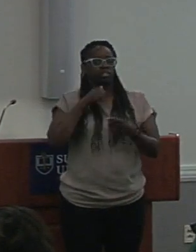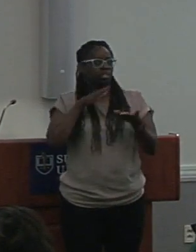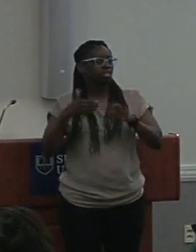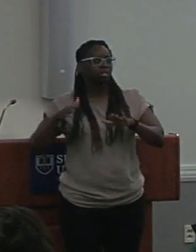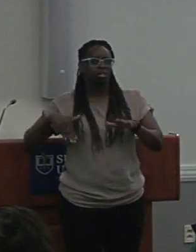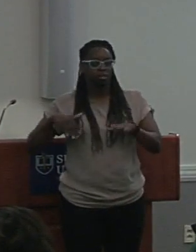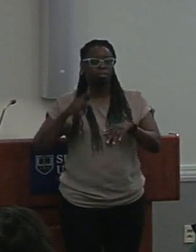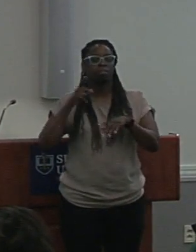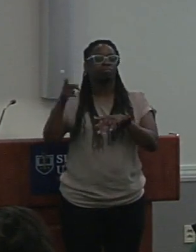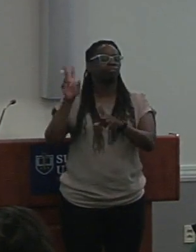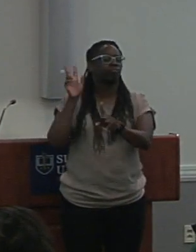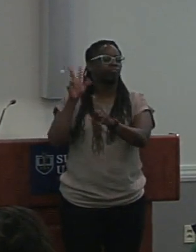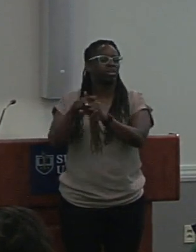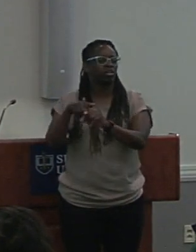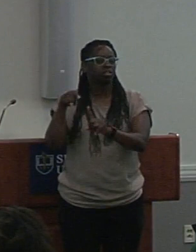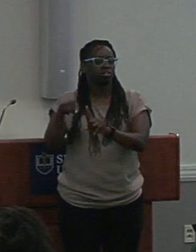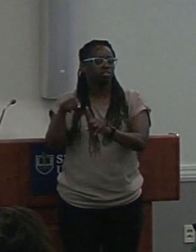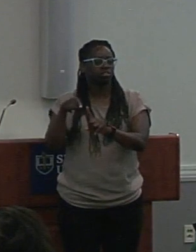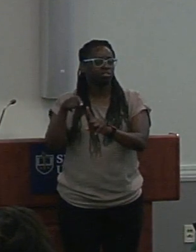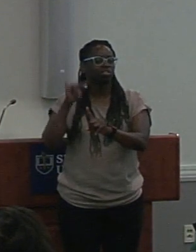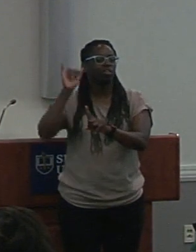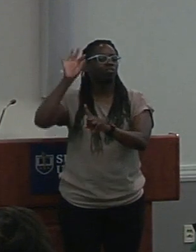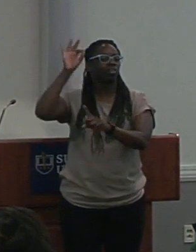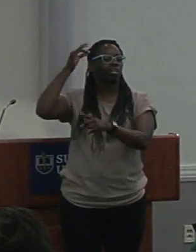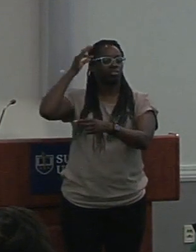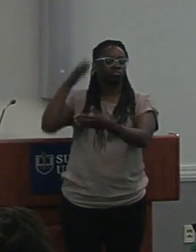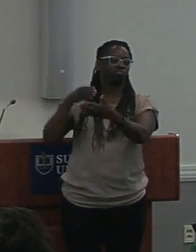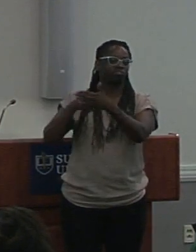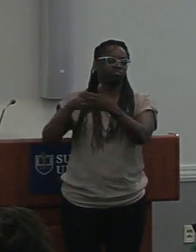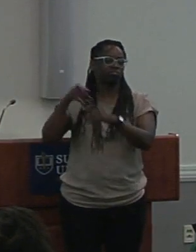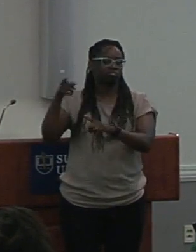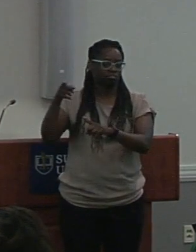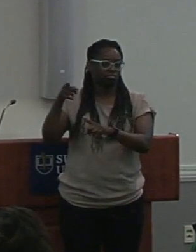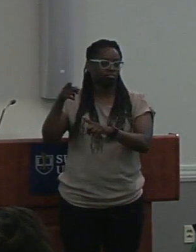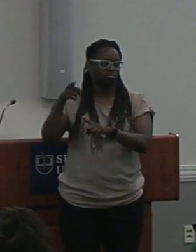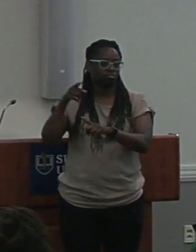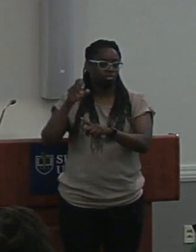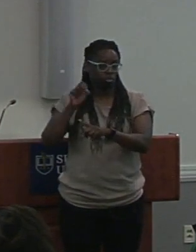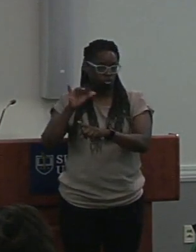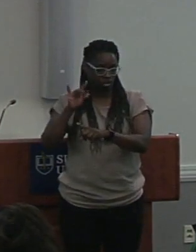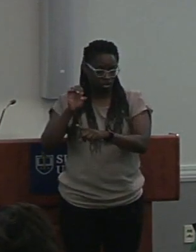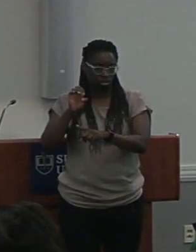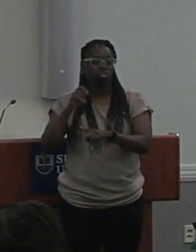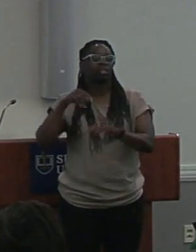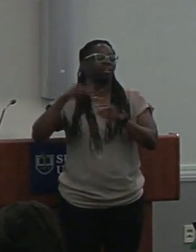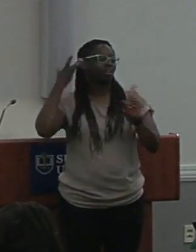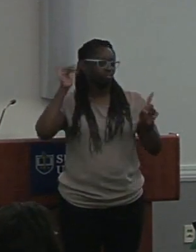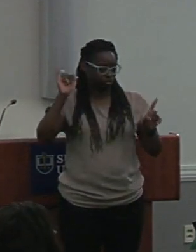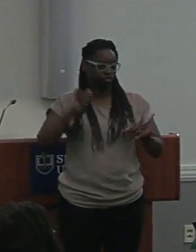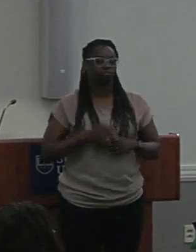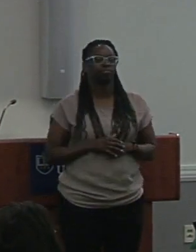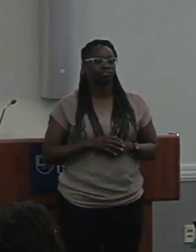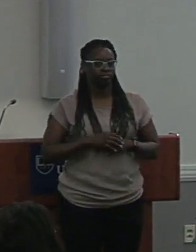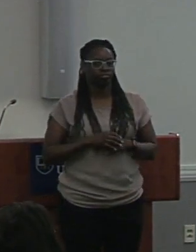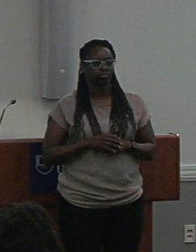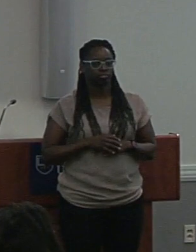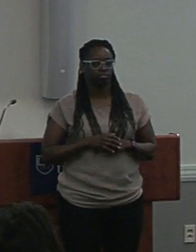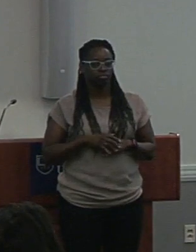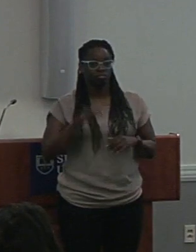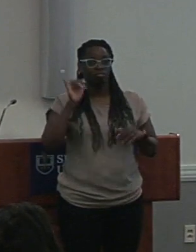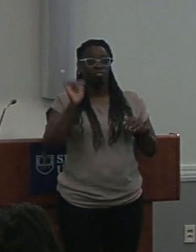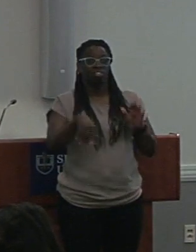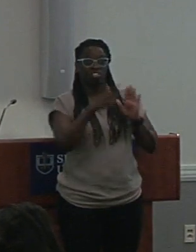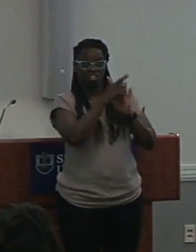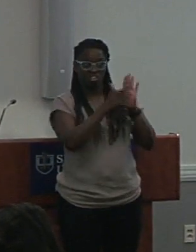in California calling for the law to be invalidated because it discriminates